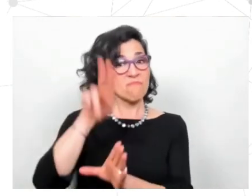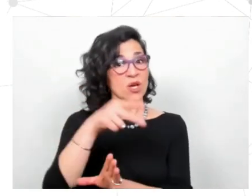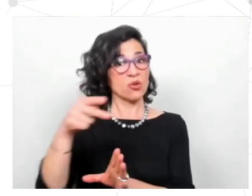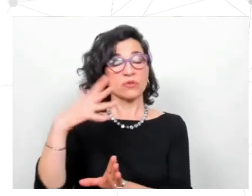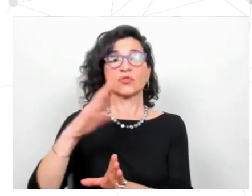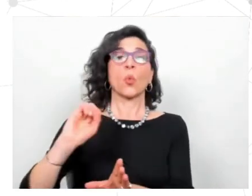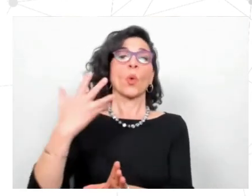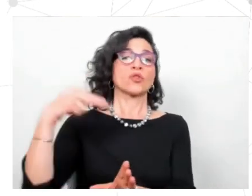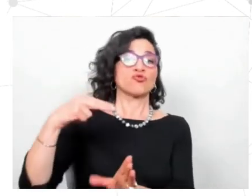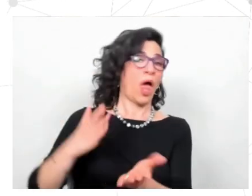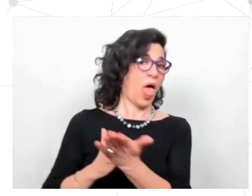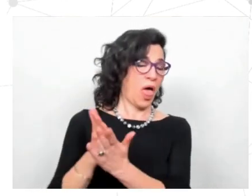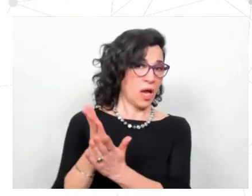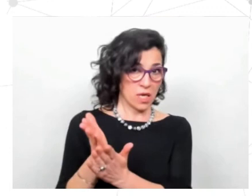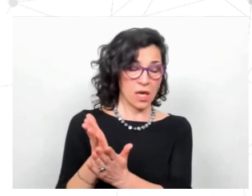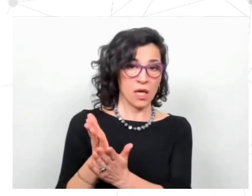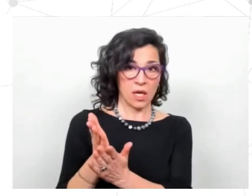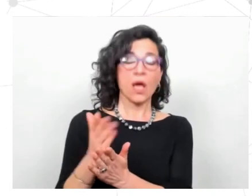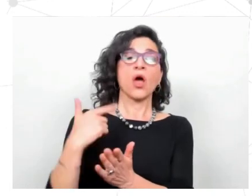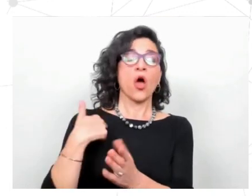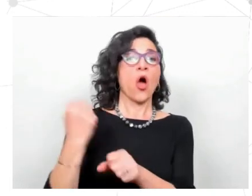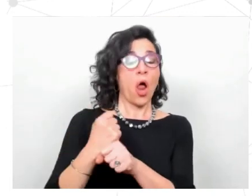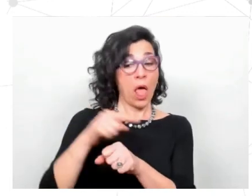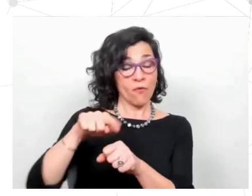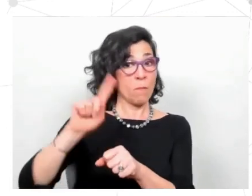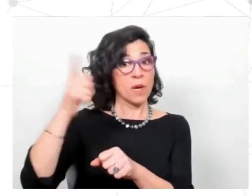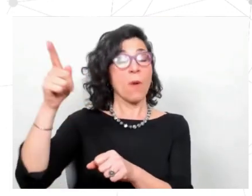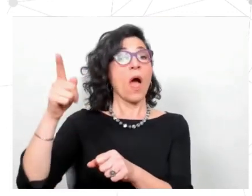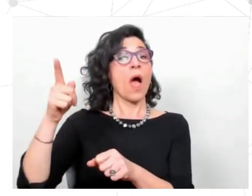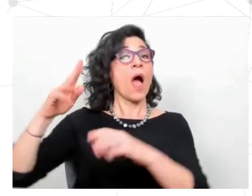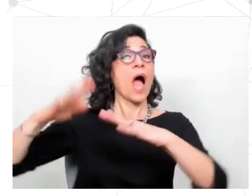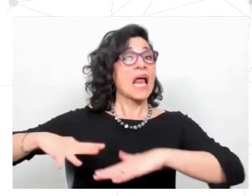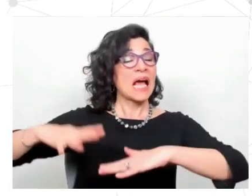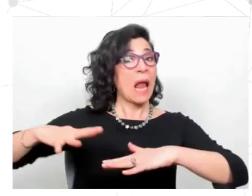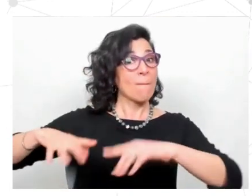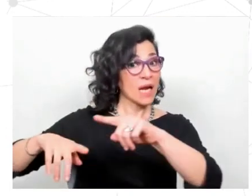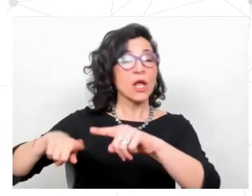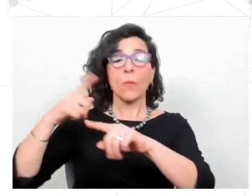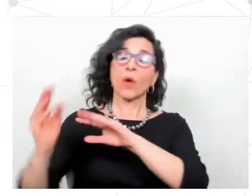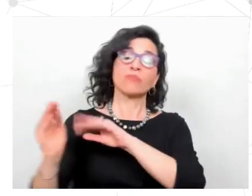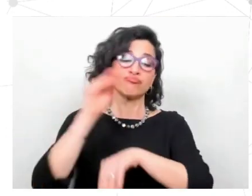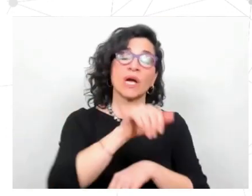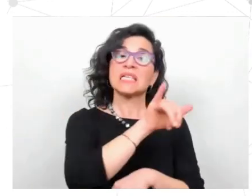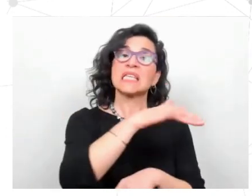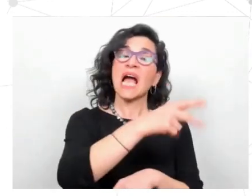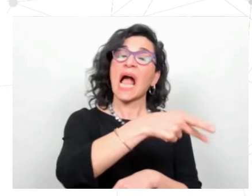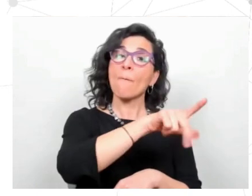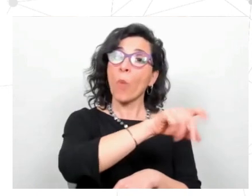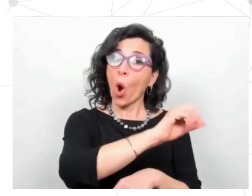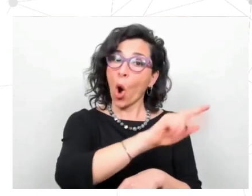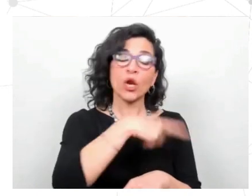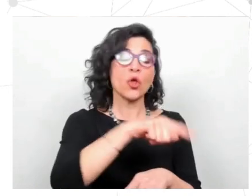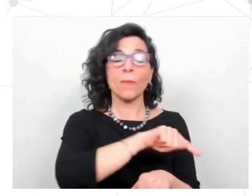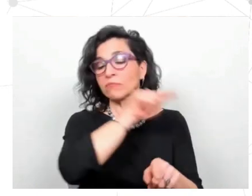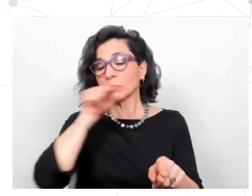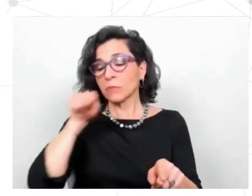Ho lavorato per la Microsoft in Regno Unito, poi ho passato un periodo di tempo a Singapore e adesso lavoro